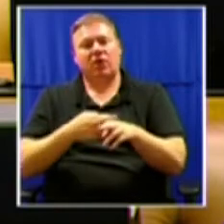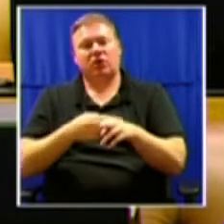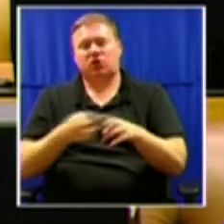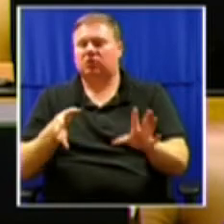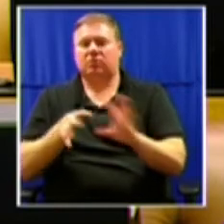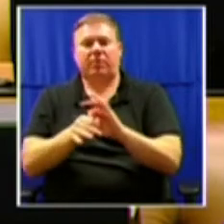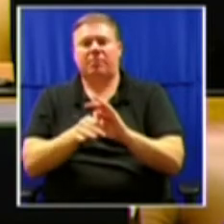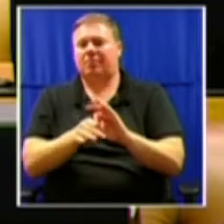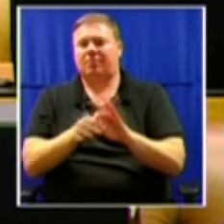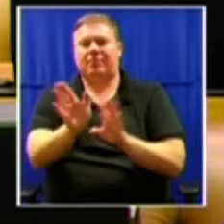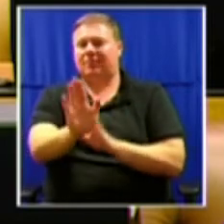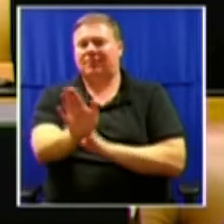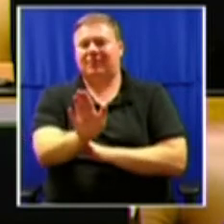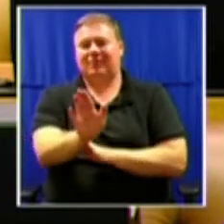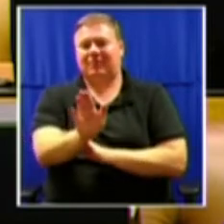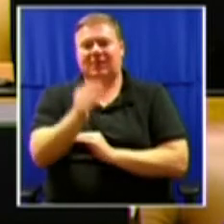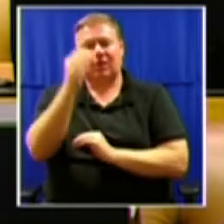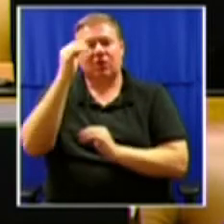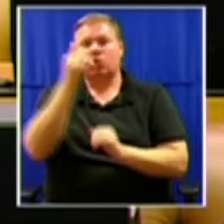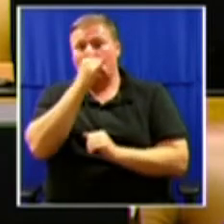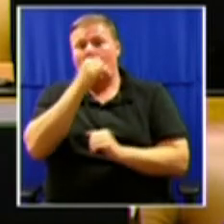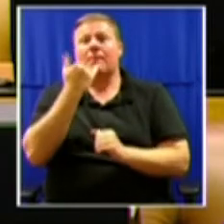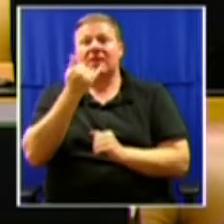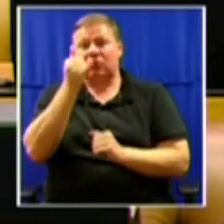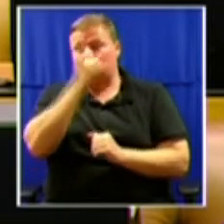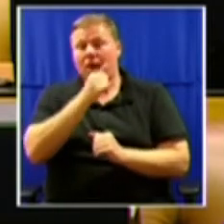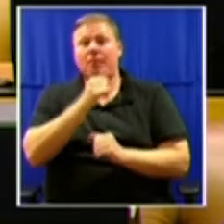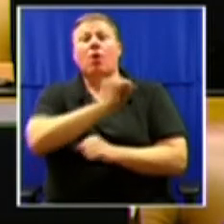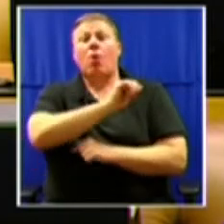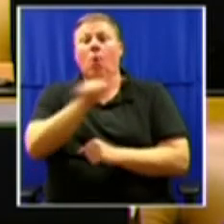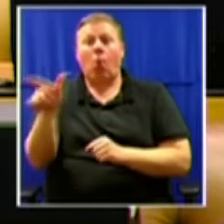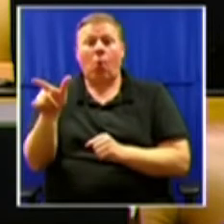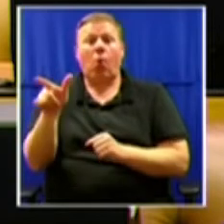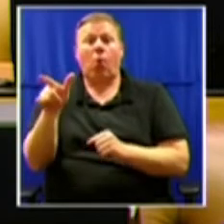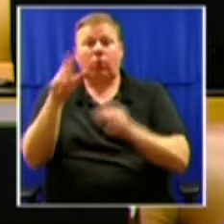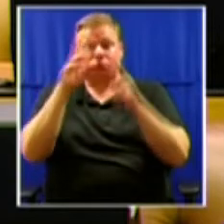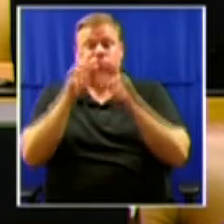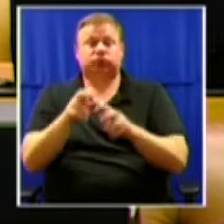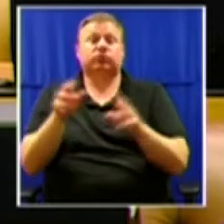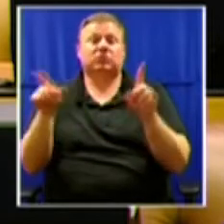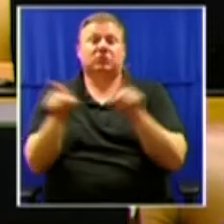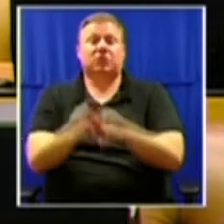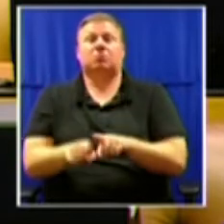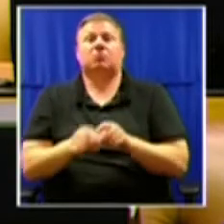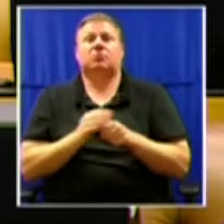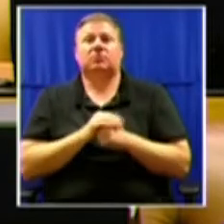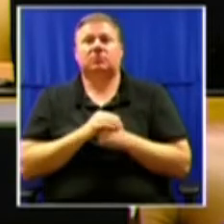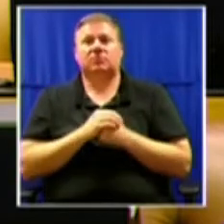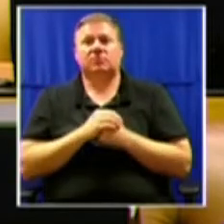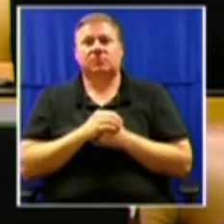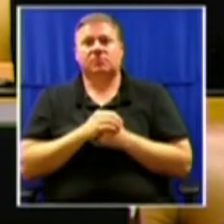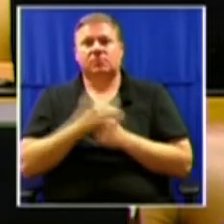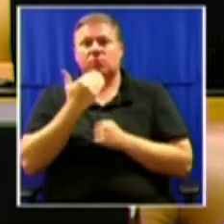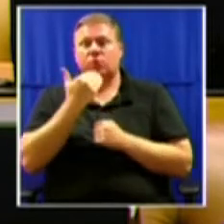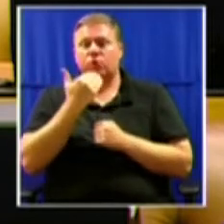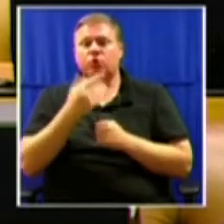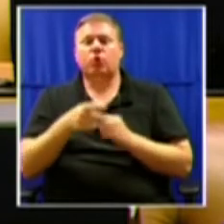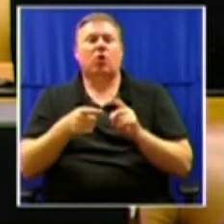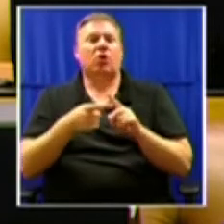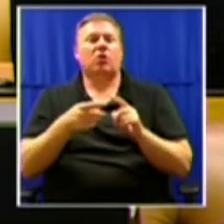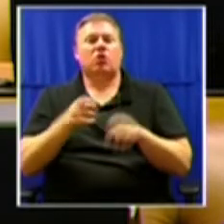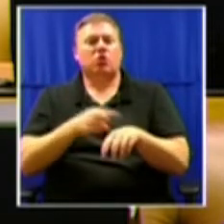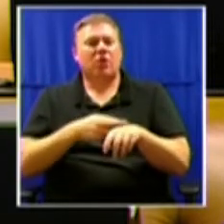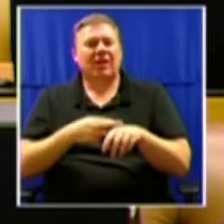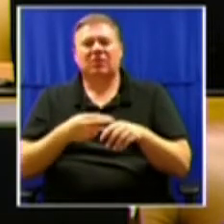comes to the investigation of crime. Crime is crime, and crime is committed by criminals. It doesn't matter who you are, it doesn't matter what your race, it